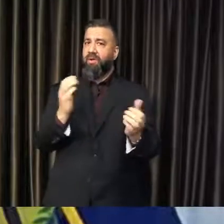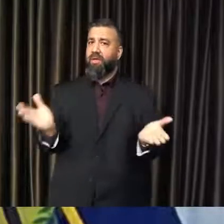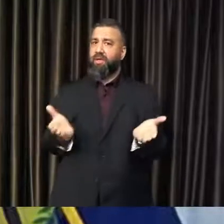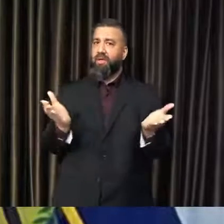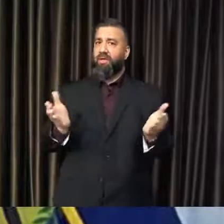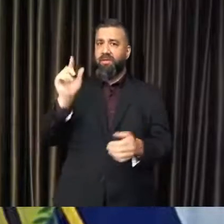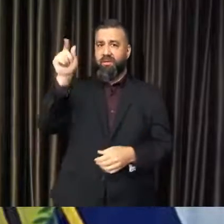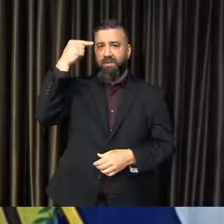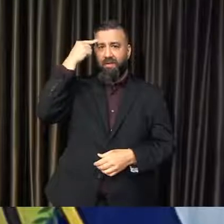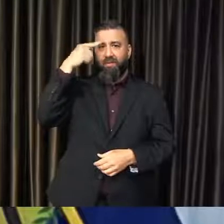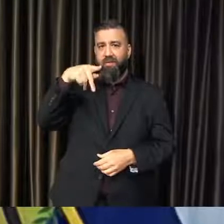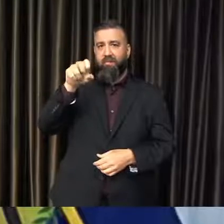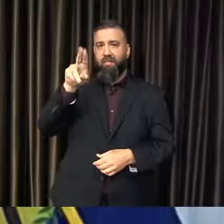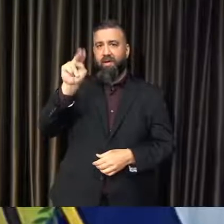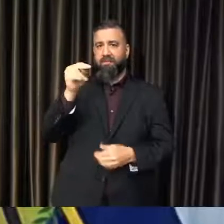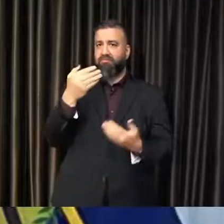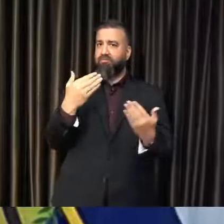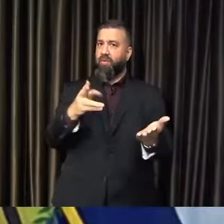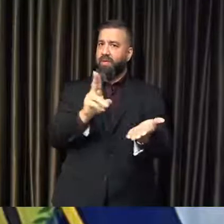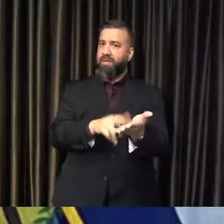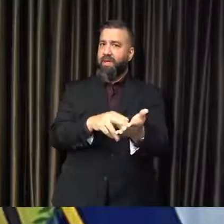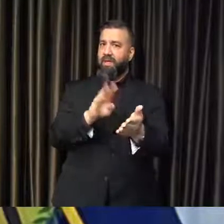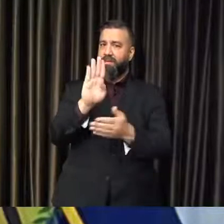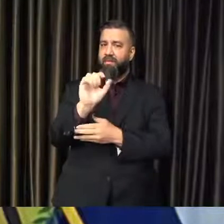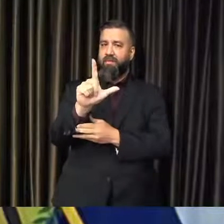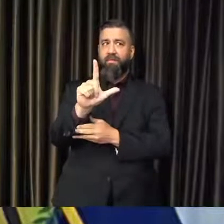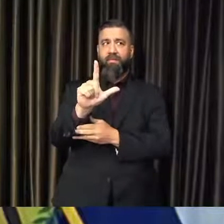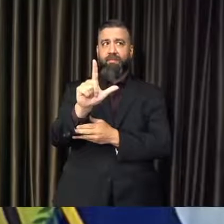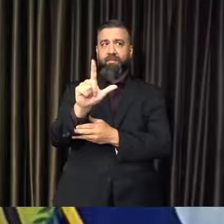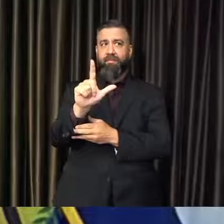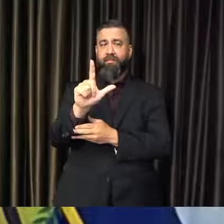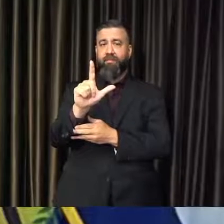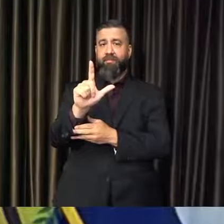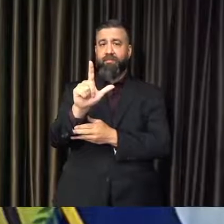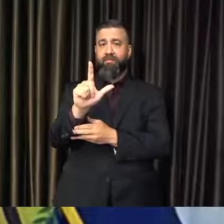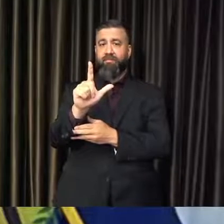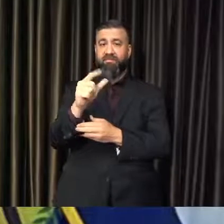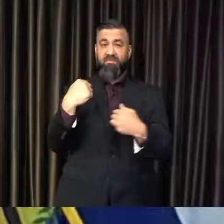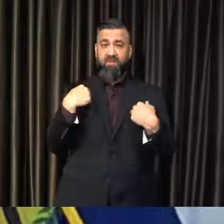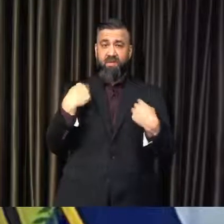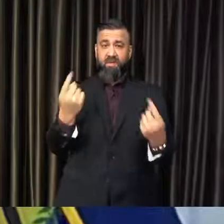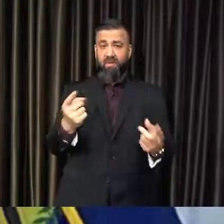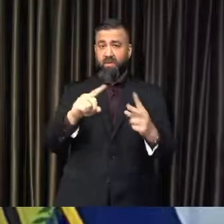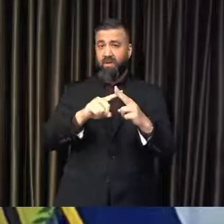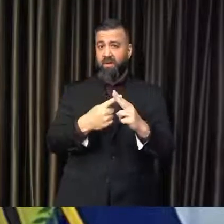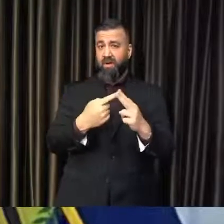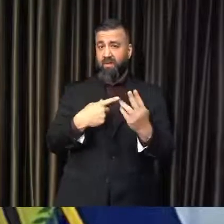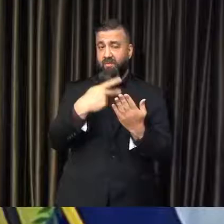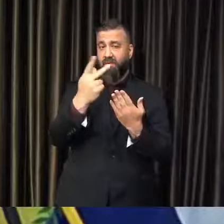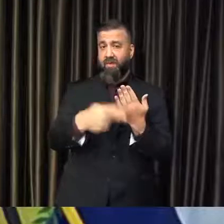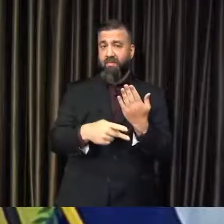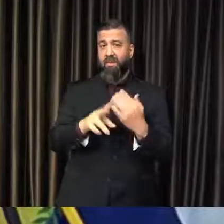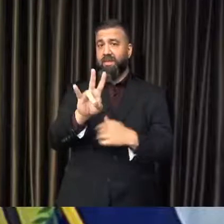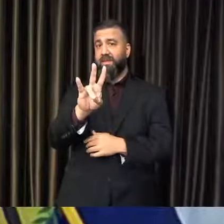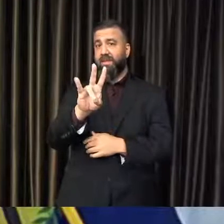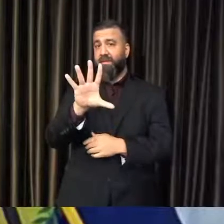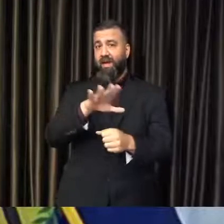law. Since our St. Louis County PDMP was put into place, 75 jurisdictions